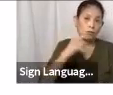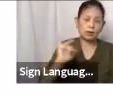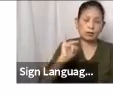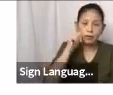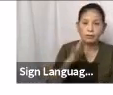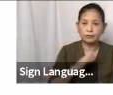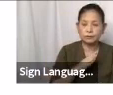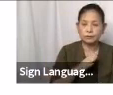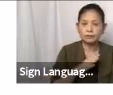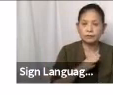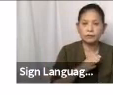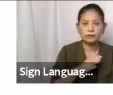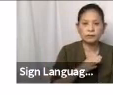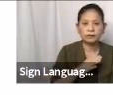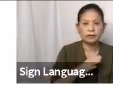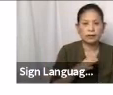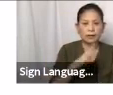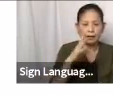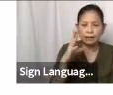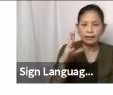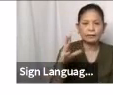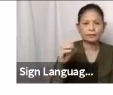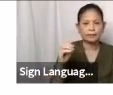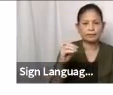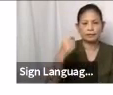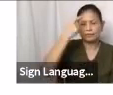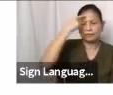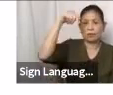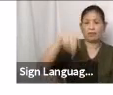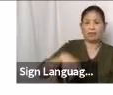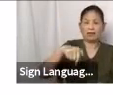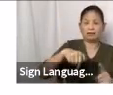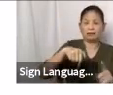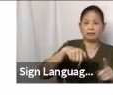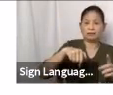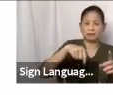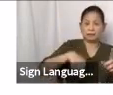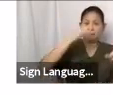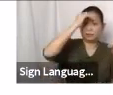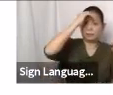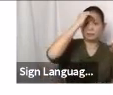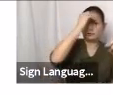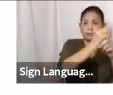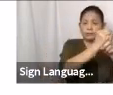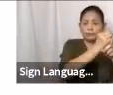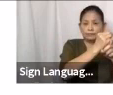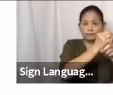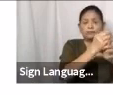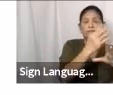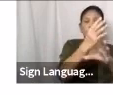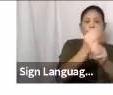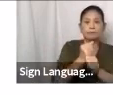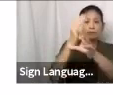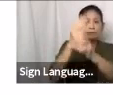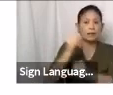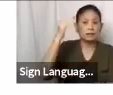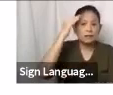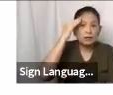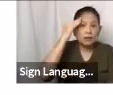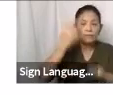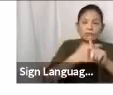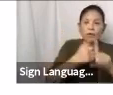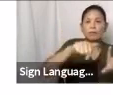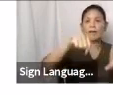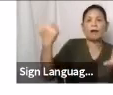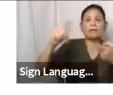they want to transition. And for this purpose, they are just getting the knowledge from other transgenders, and